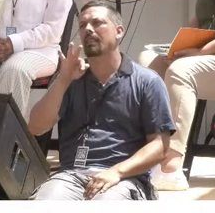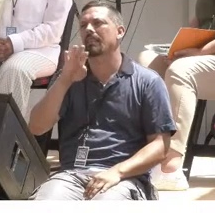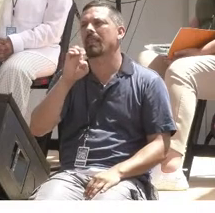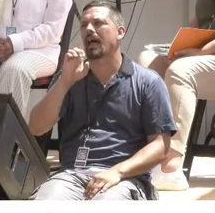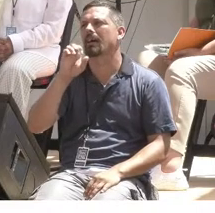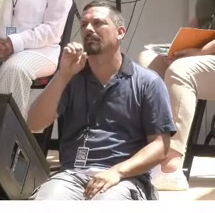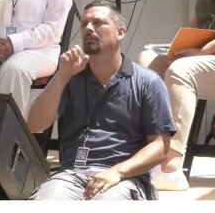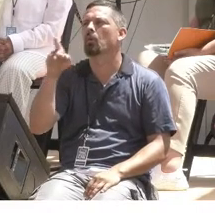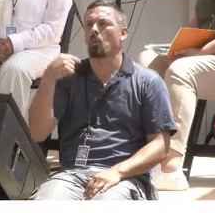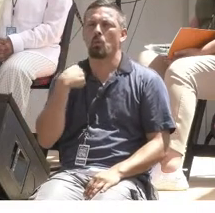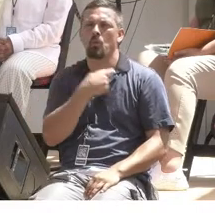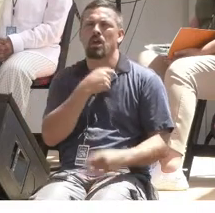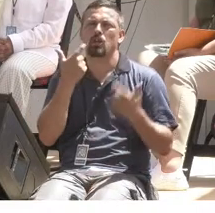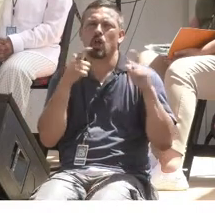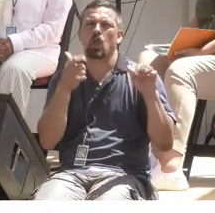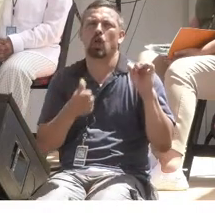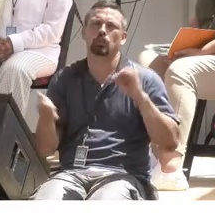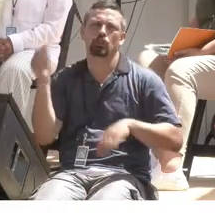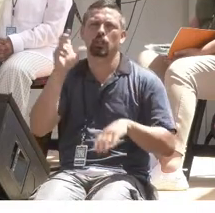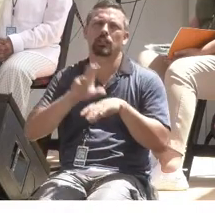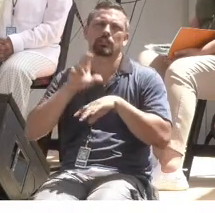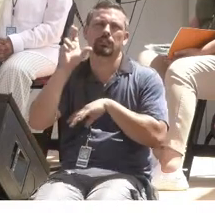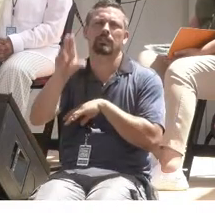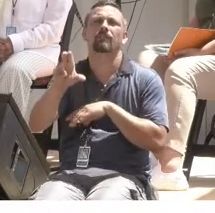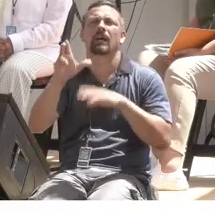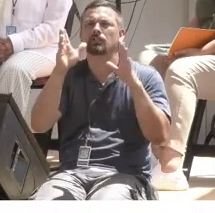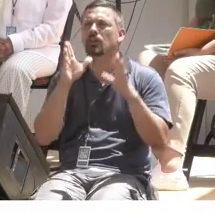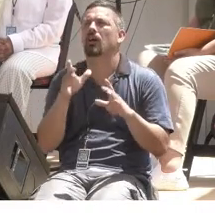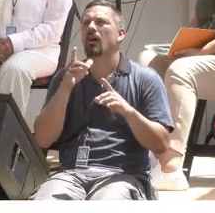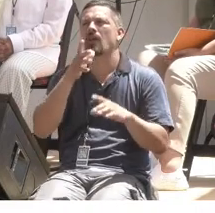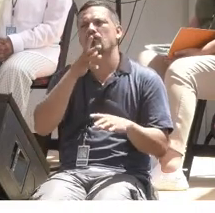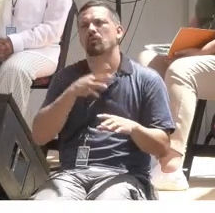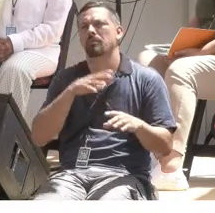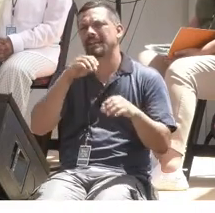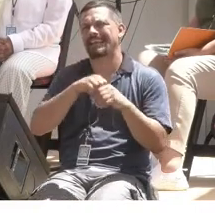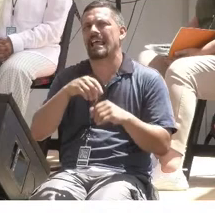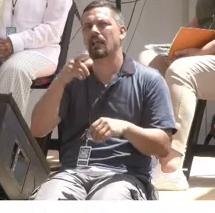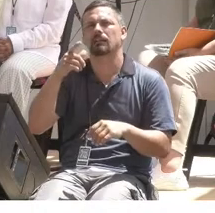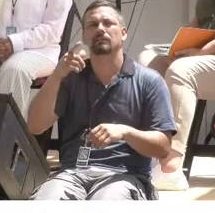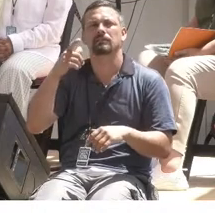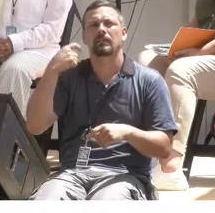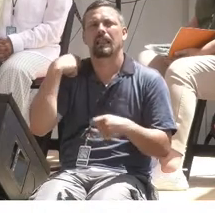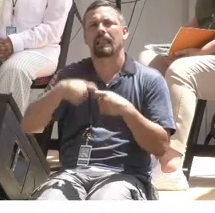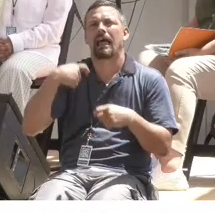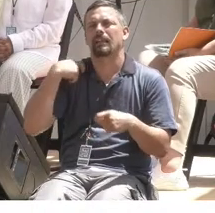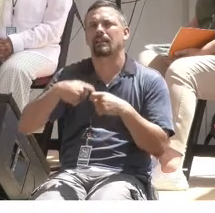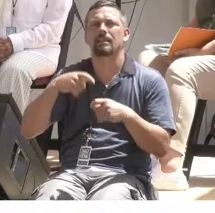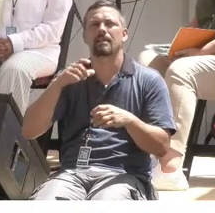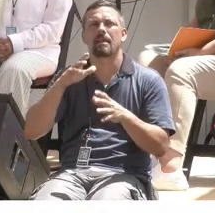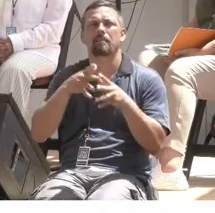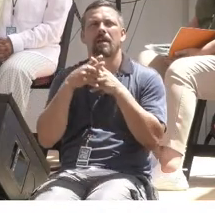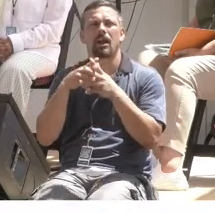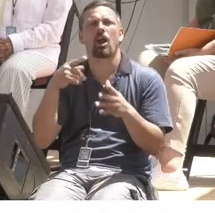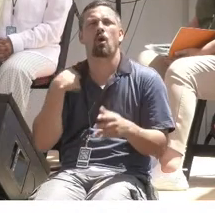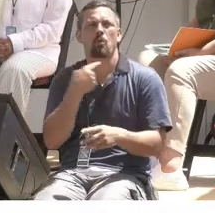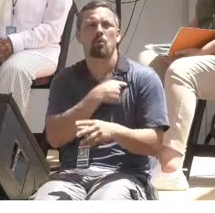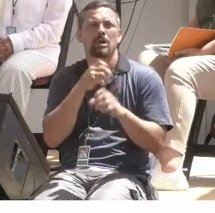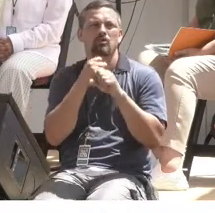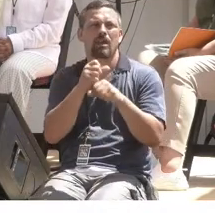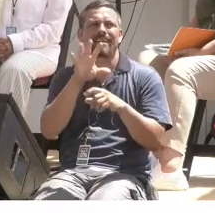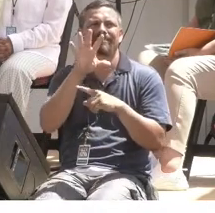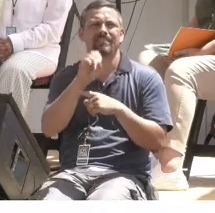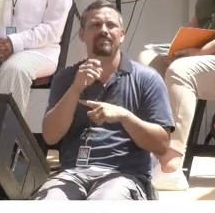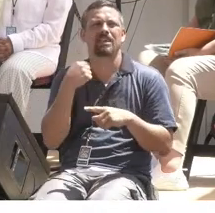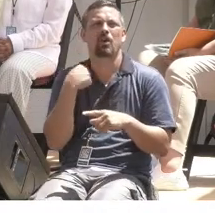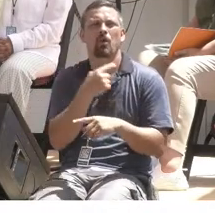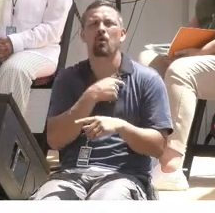investor in women craft makers from Latin America. So we invest in 50, and we've been able to actually make a lot of the